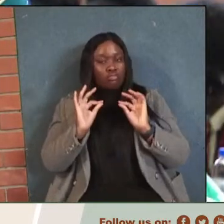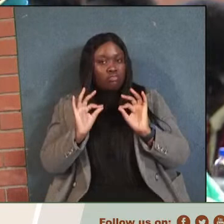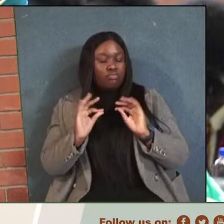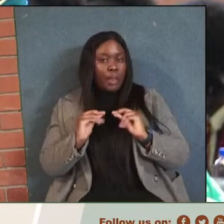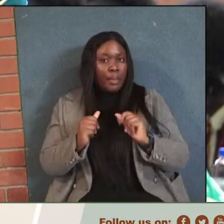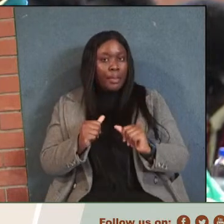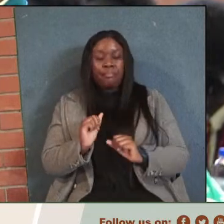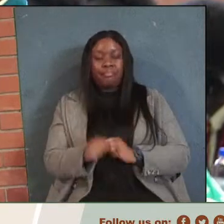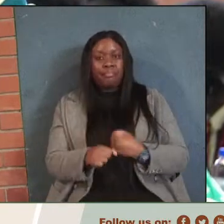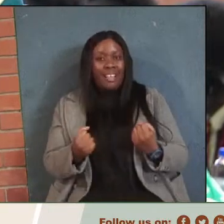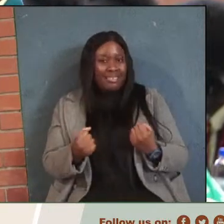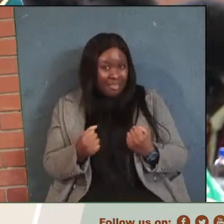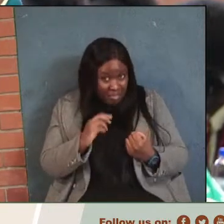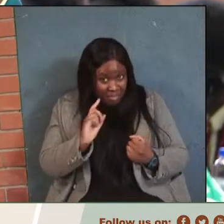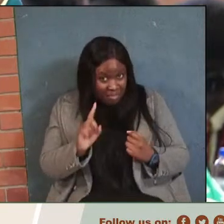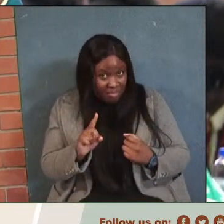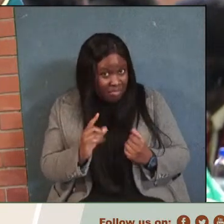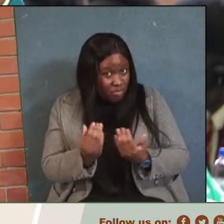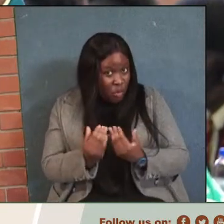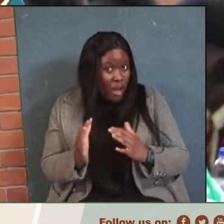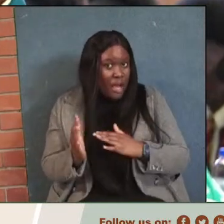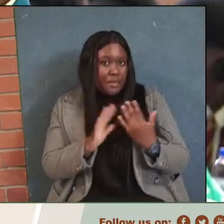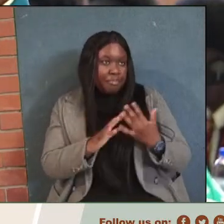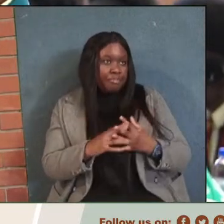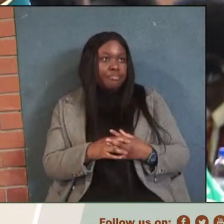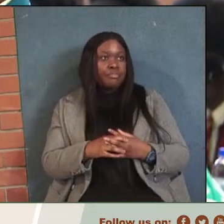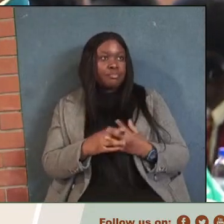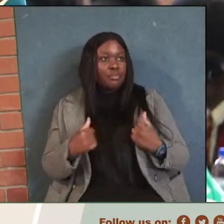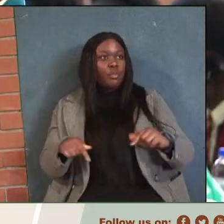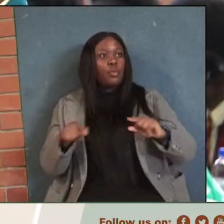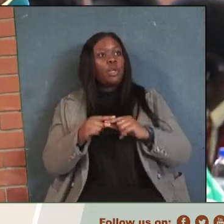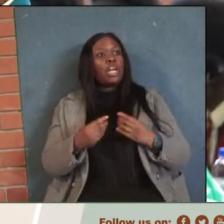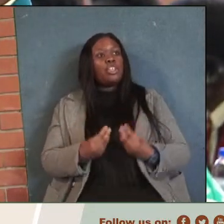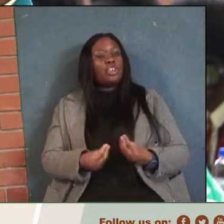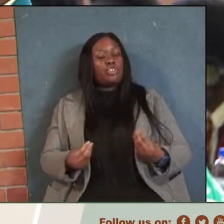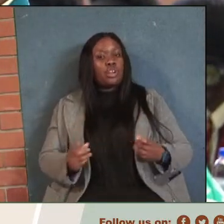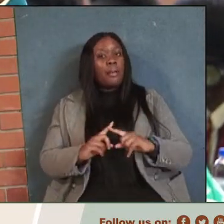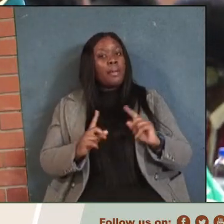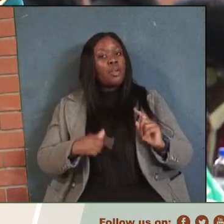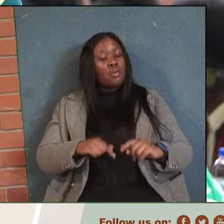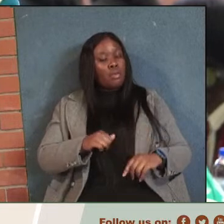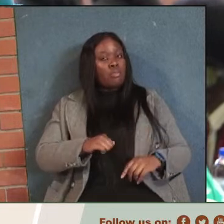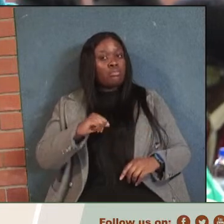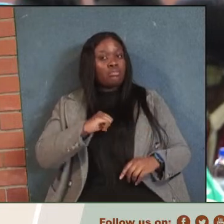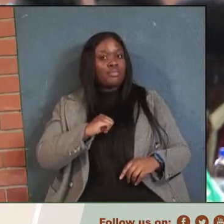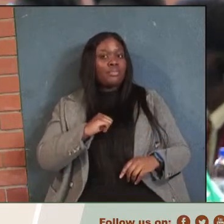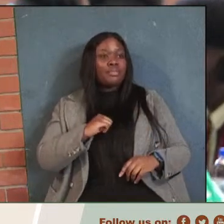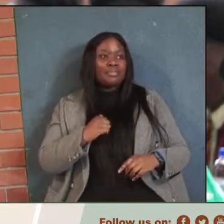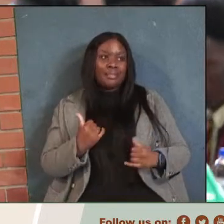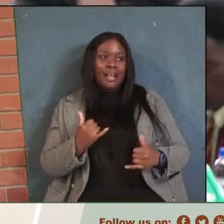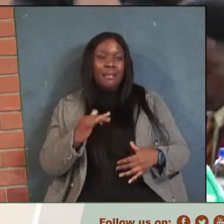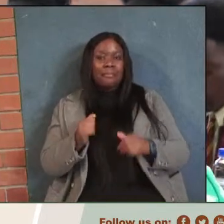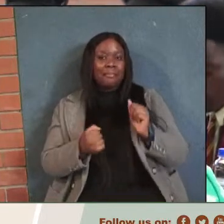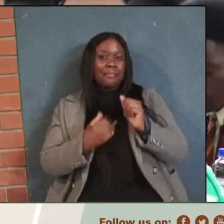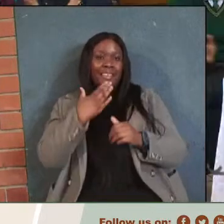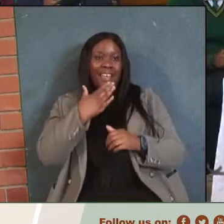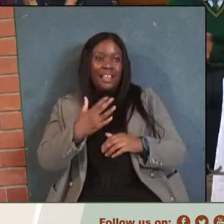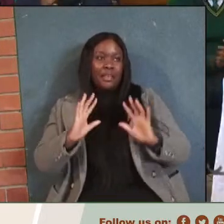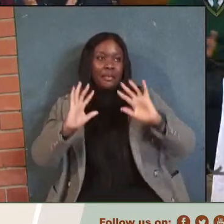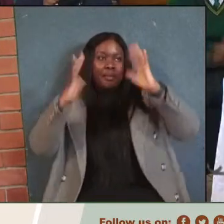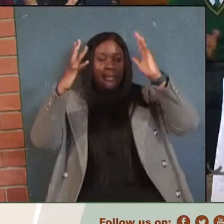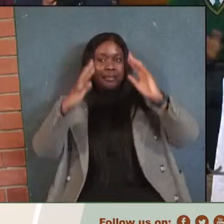place? We are children, but we have dignity as well. With that, I thank you.